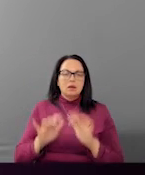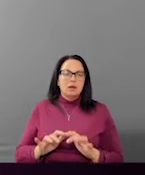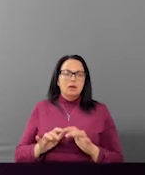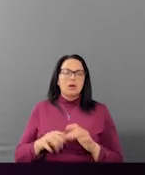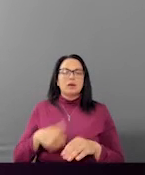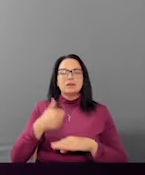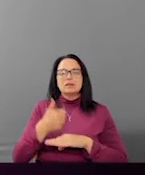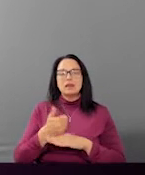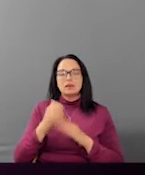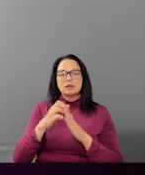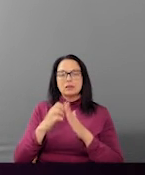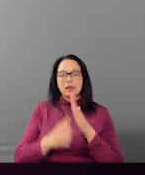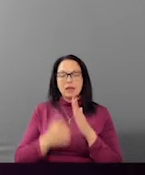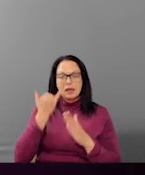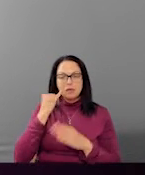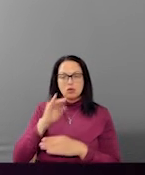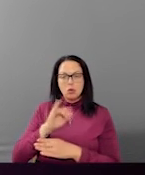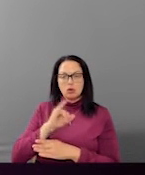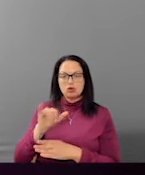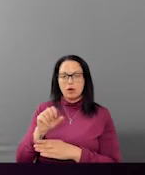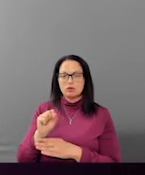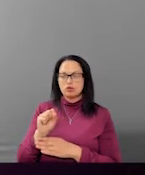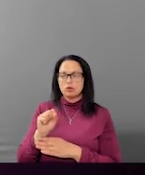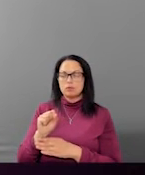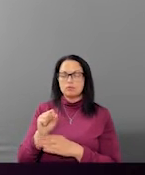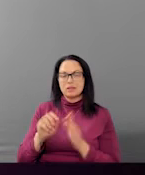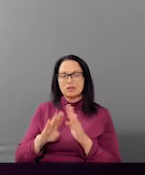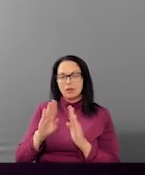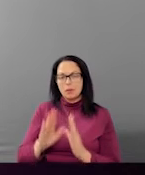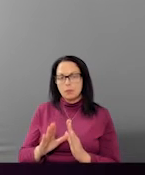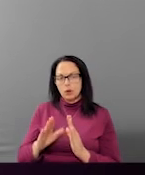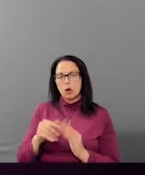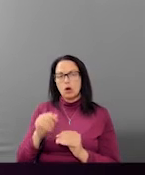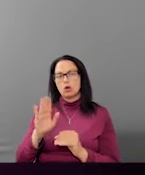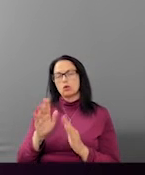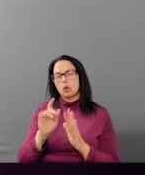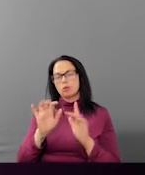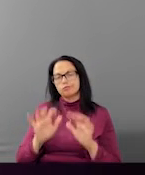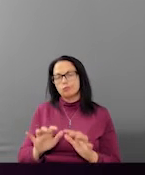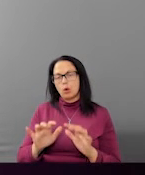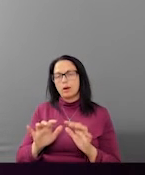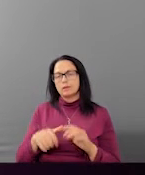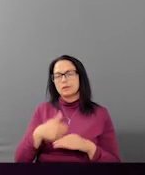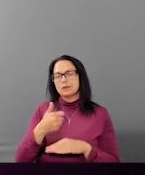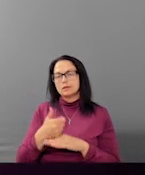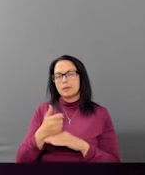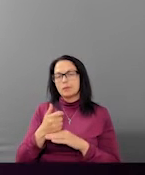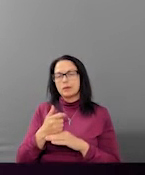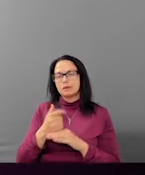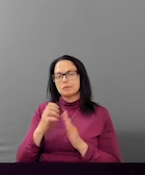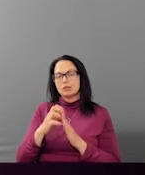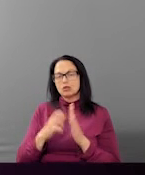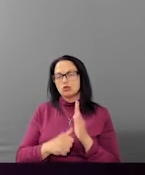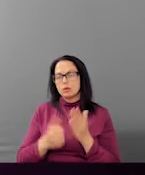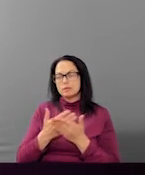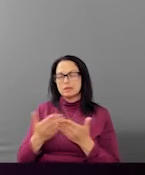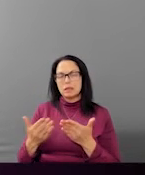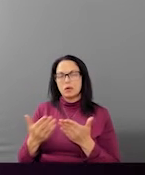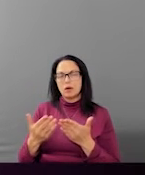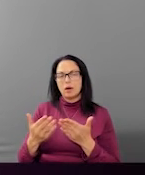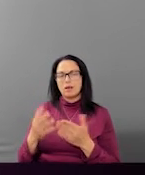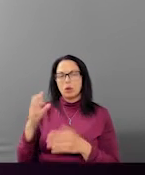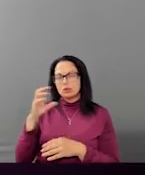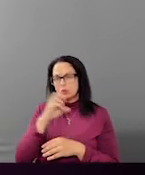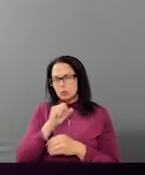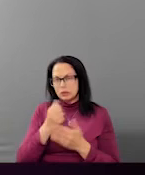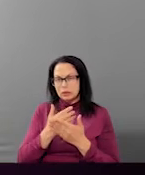you're a JavaScript developer, if you've written TypeScript, you're writing an assembly script here, but it's pretty close. And there are some weird things about